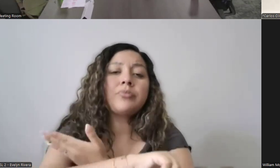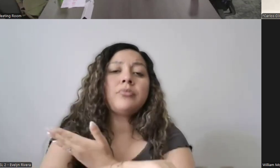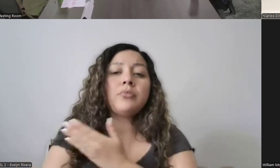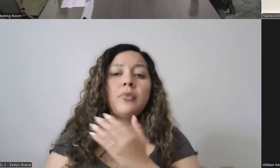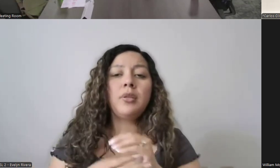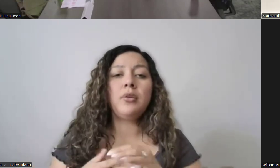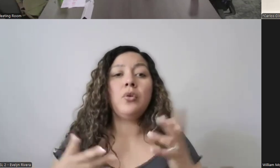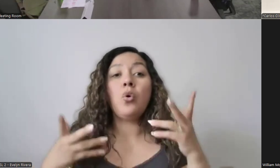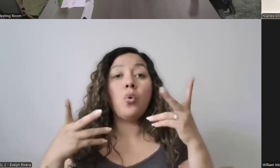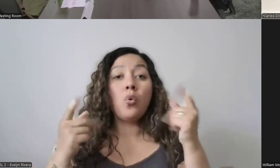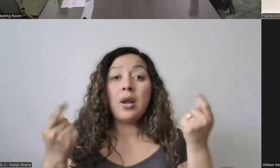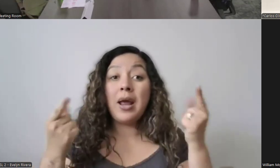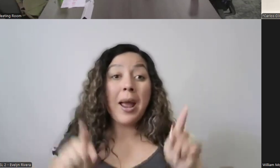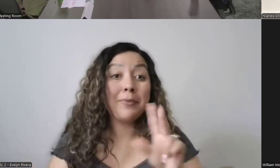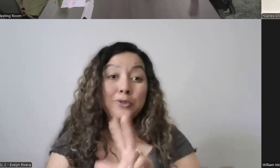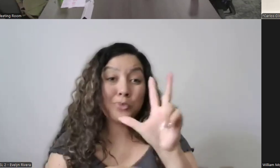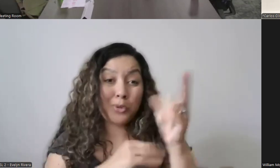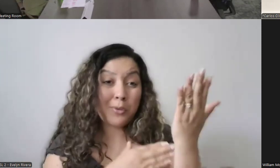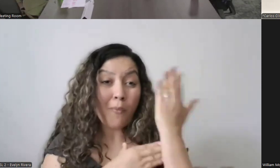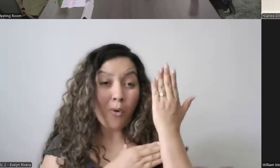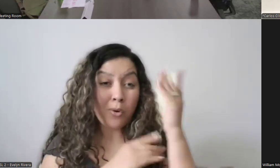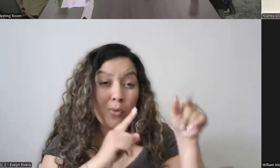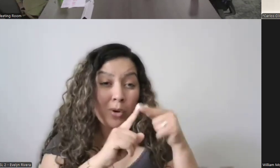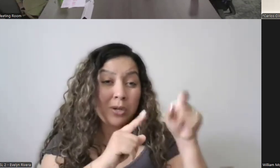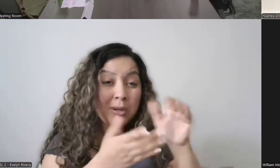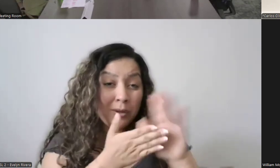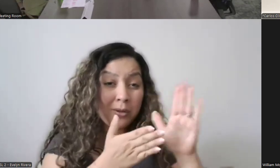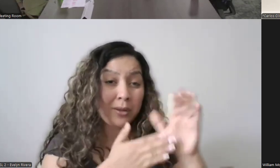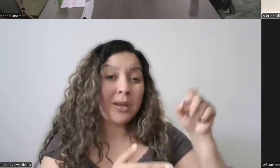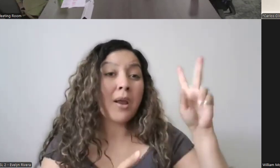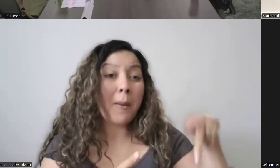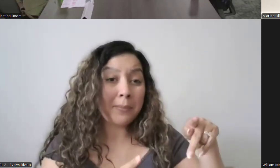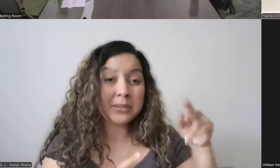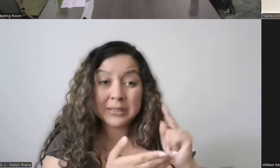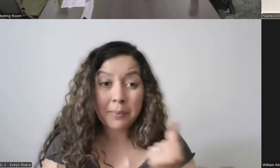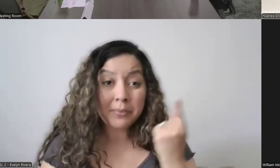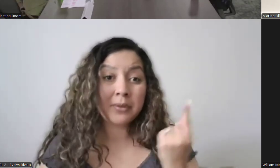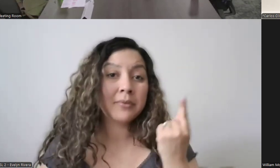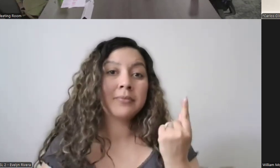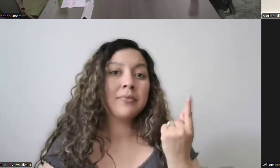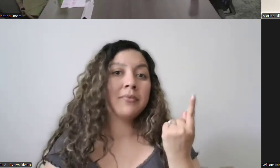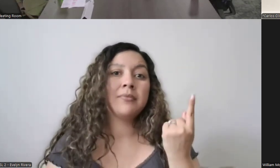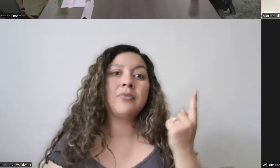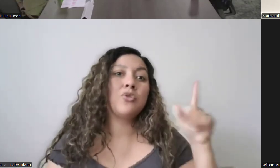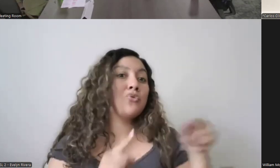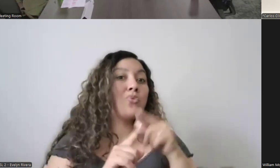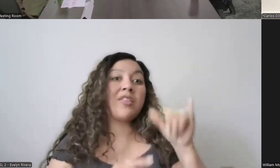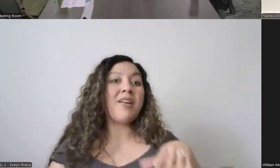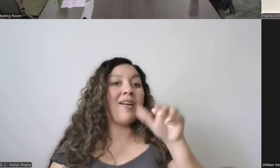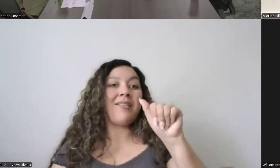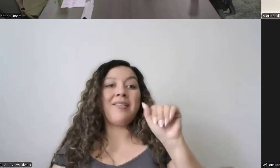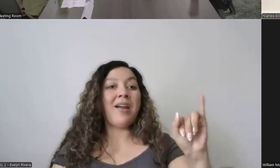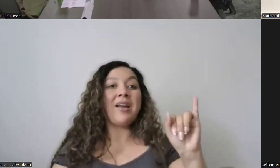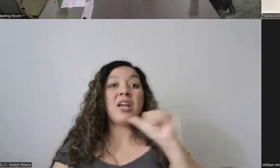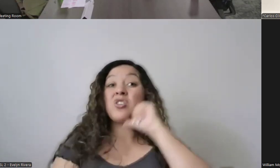what happens at 3 a.m. when you have to clean up something is when that AI stuff doesn't